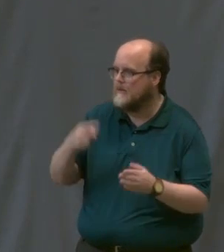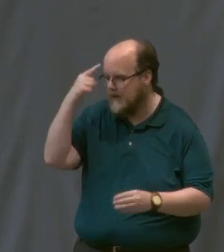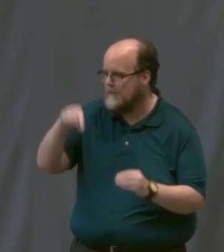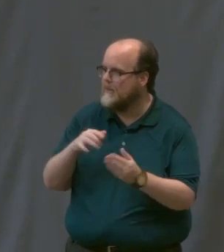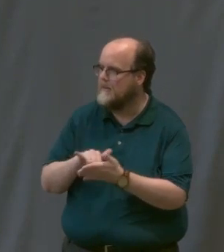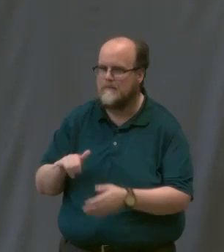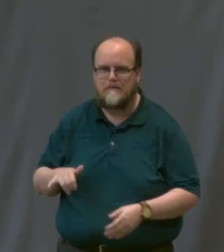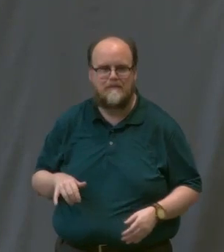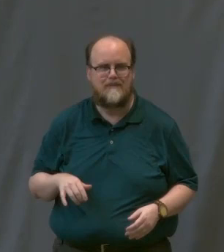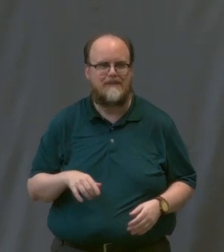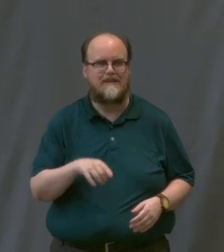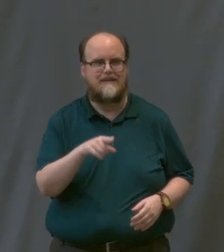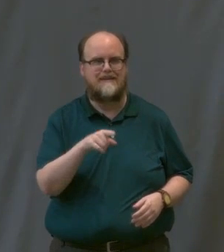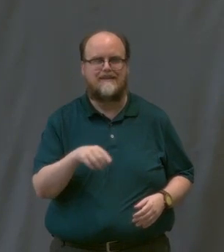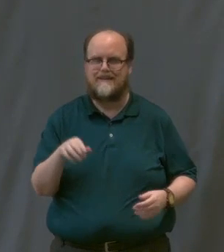that?